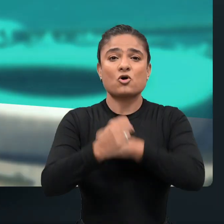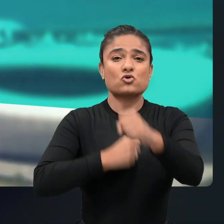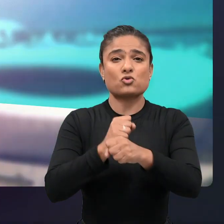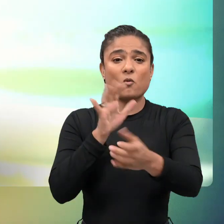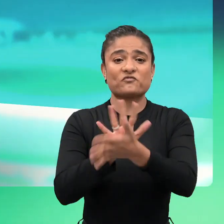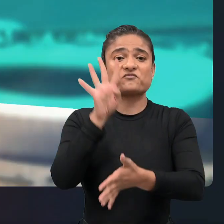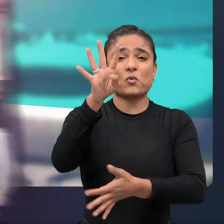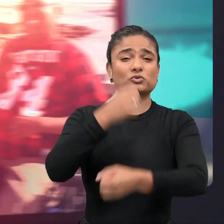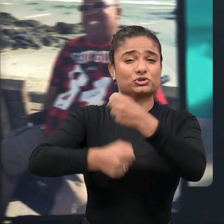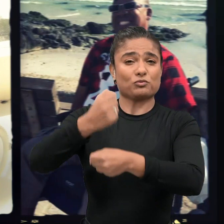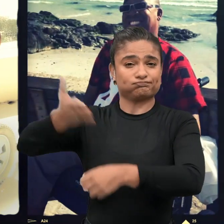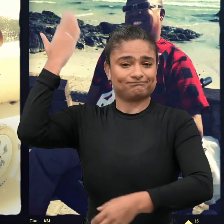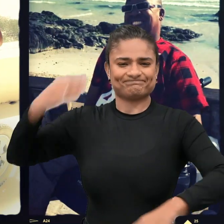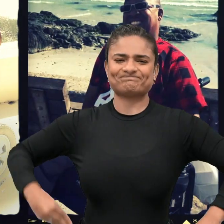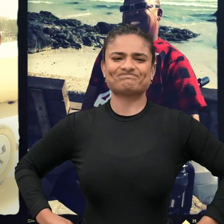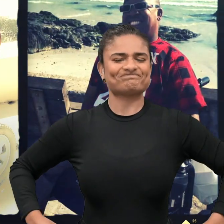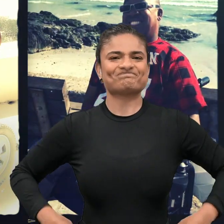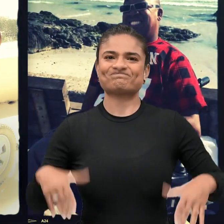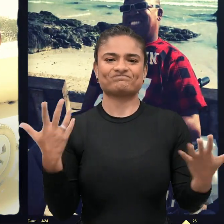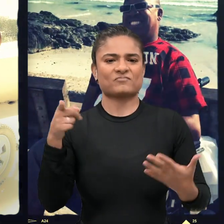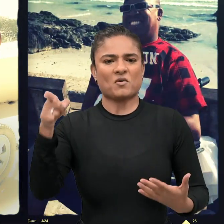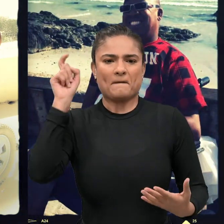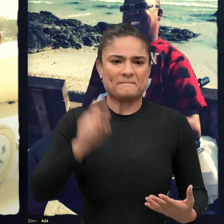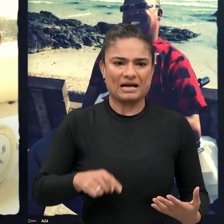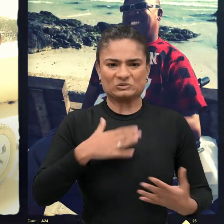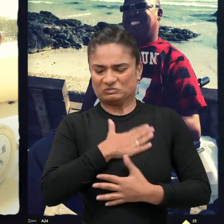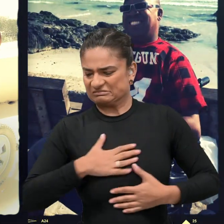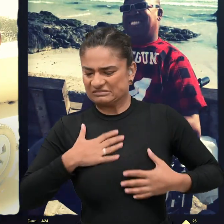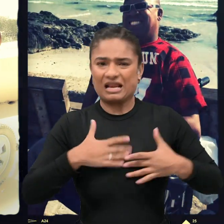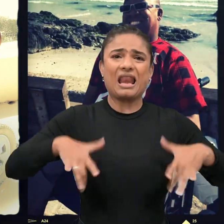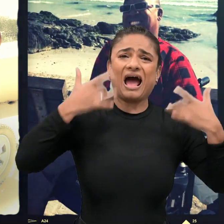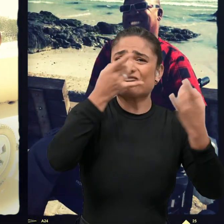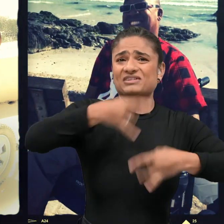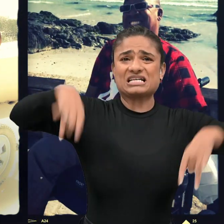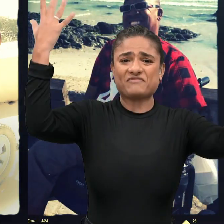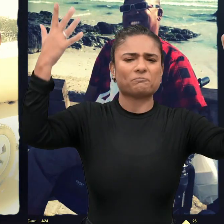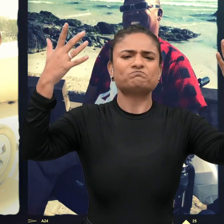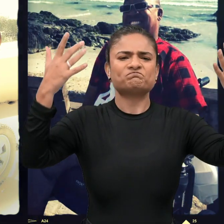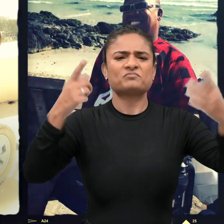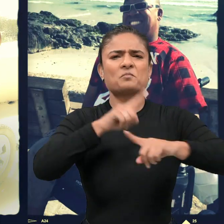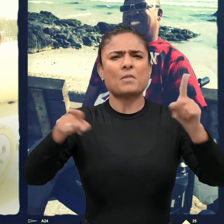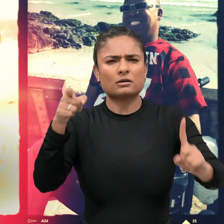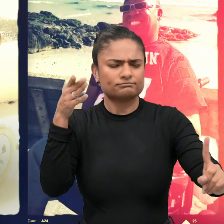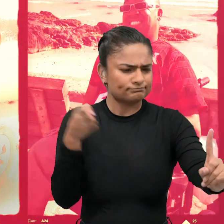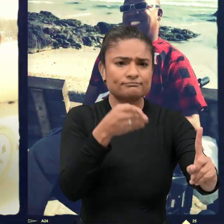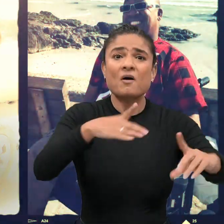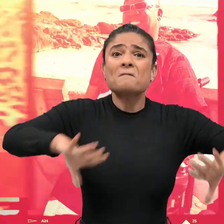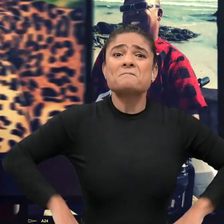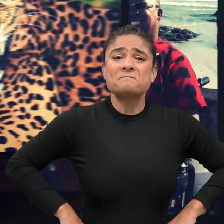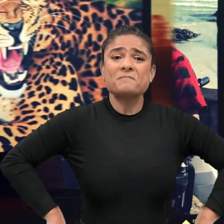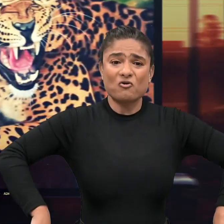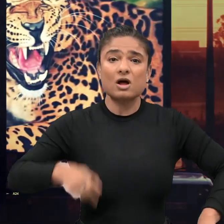After losing the use of his limbs 14 years ago, Brenton Swartz could have given up on life. He was shot, leaving